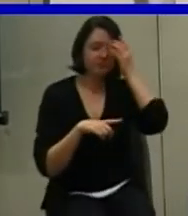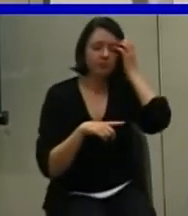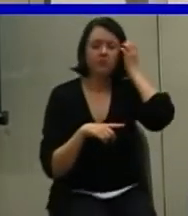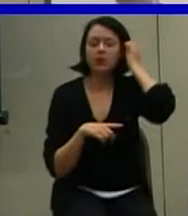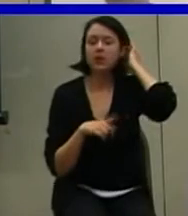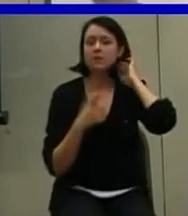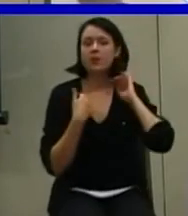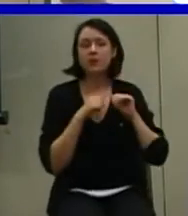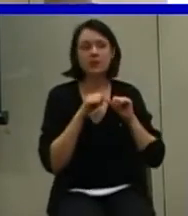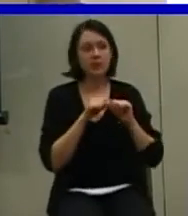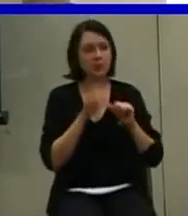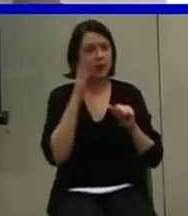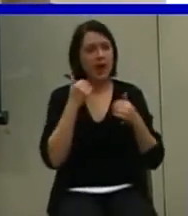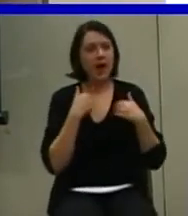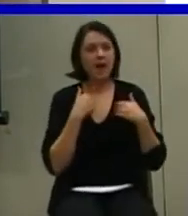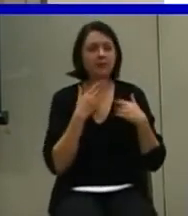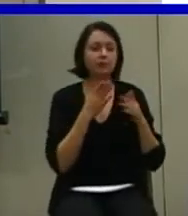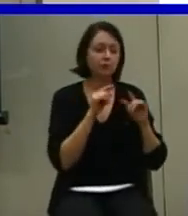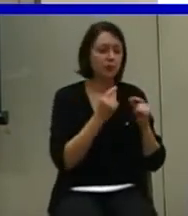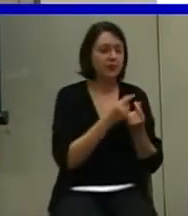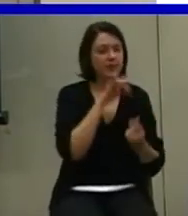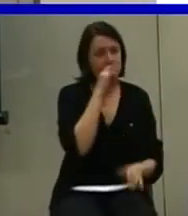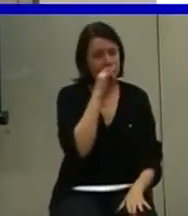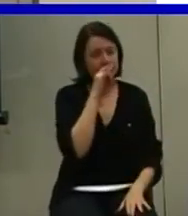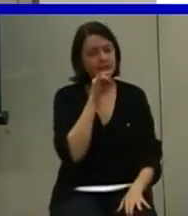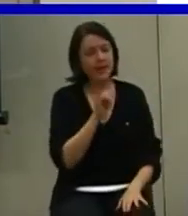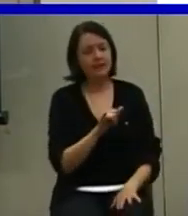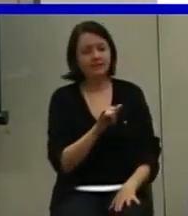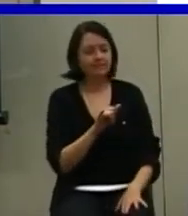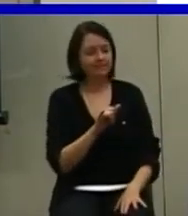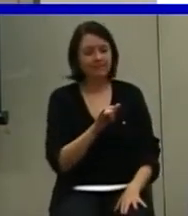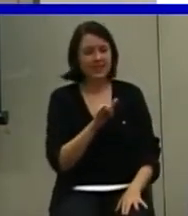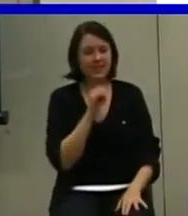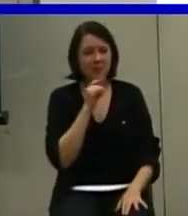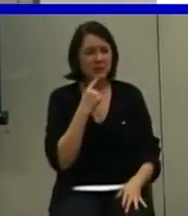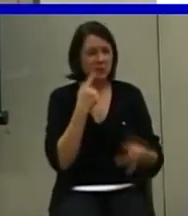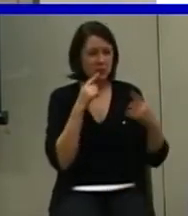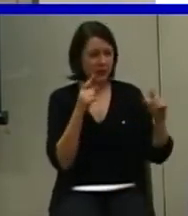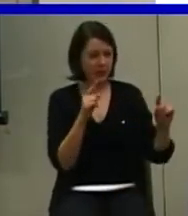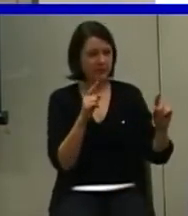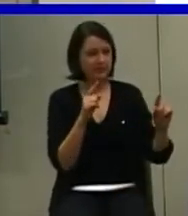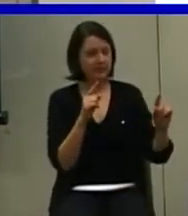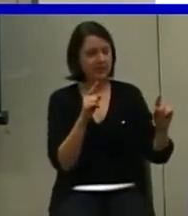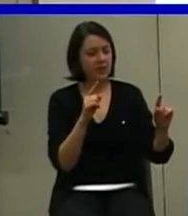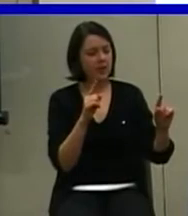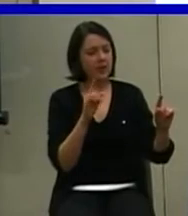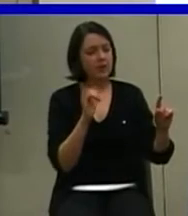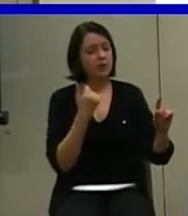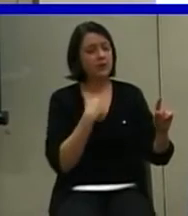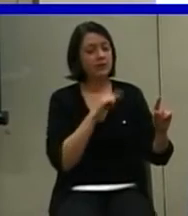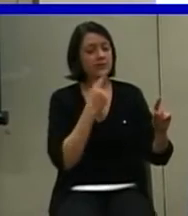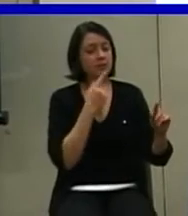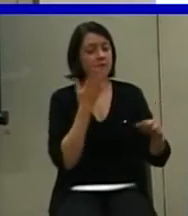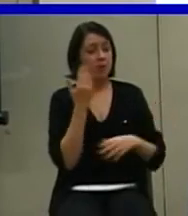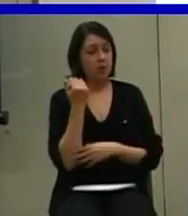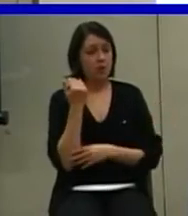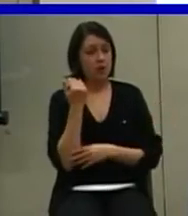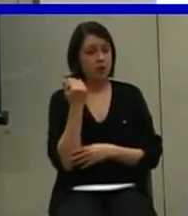But we're still going to have a group of kids up here for whom it's not really working. And as we've talked